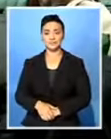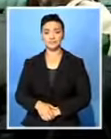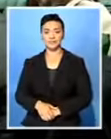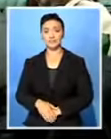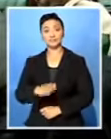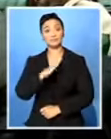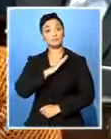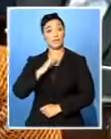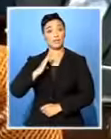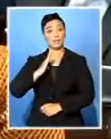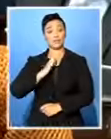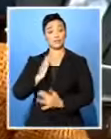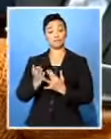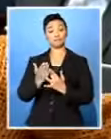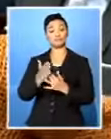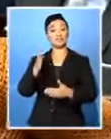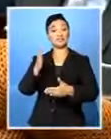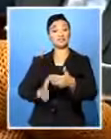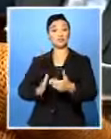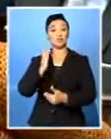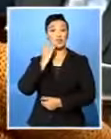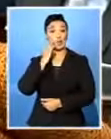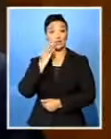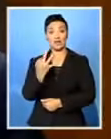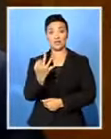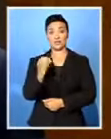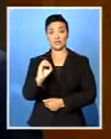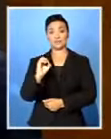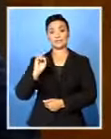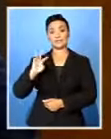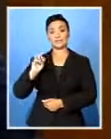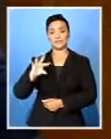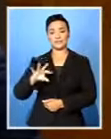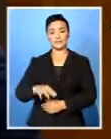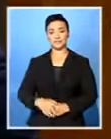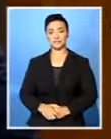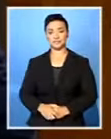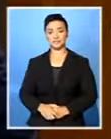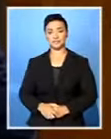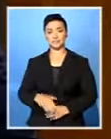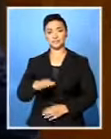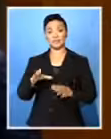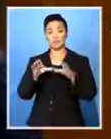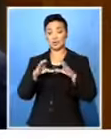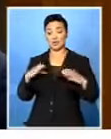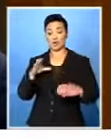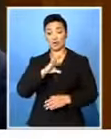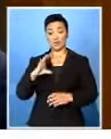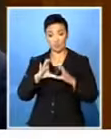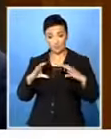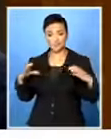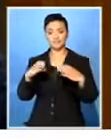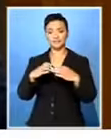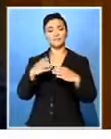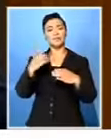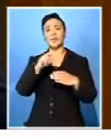office of the Interim Board ends on the 30th of September. The committee is preparing to shortlist people